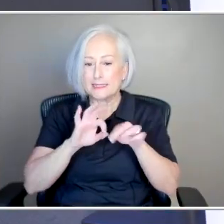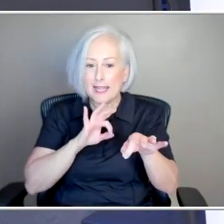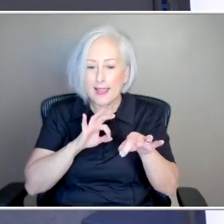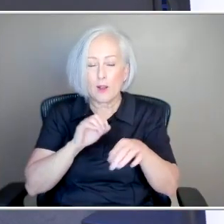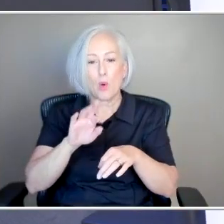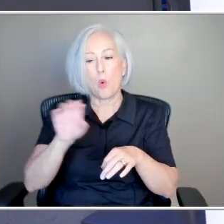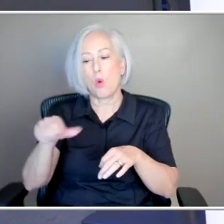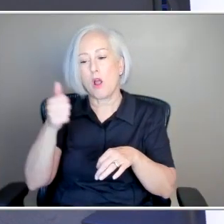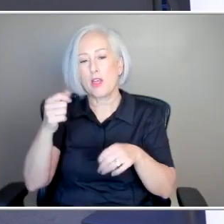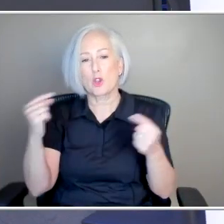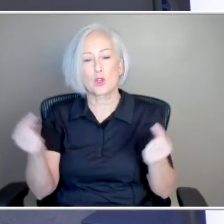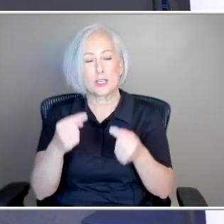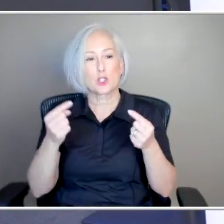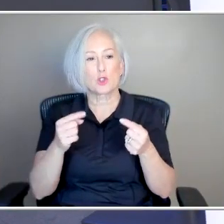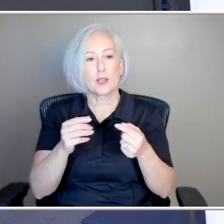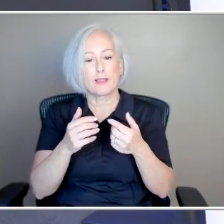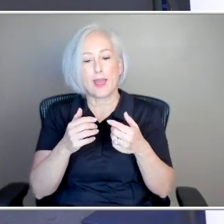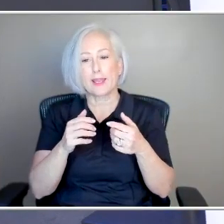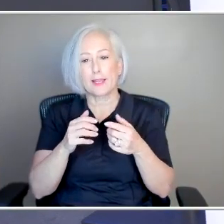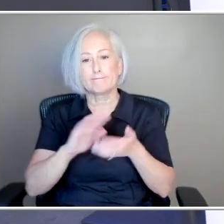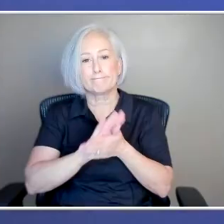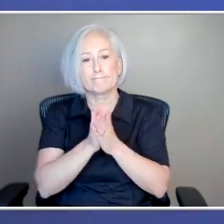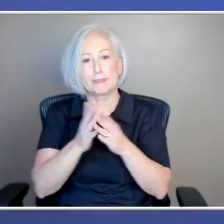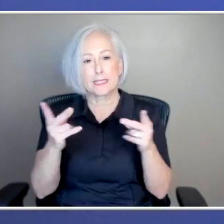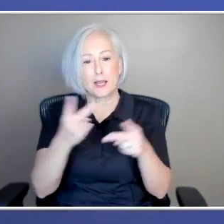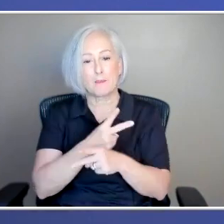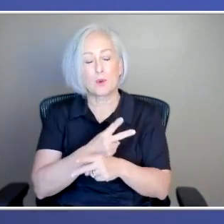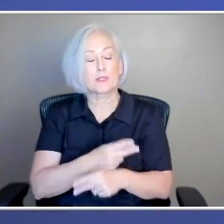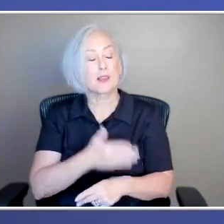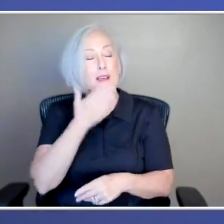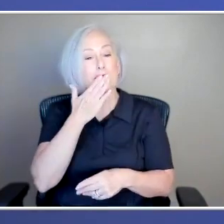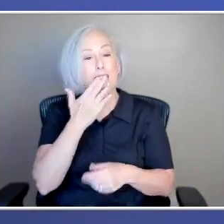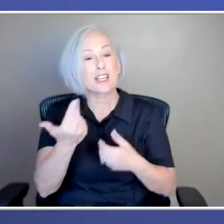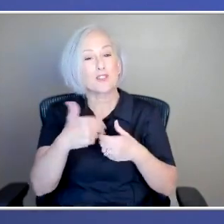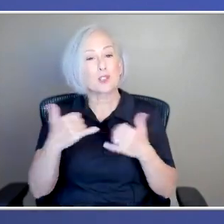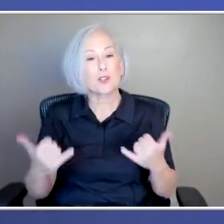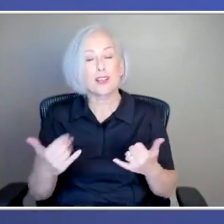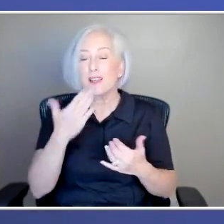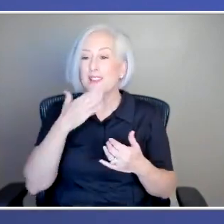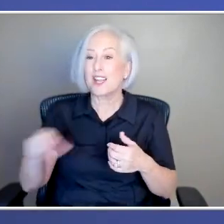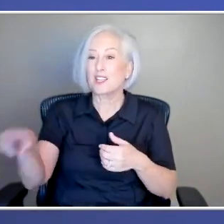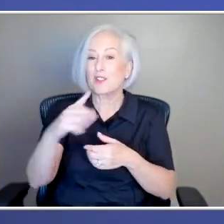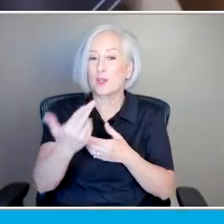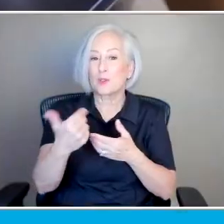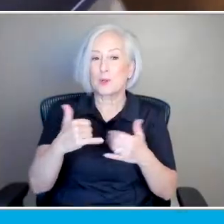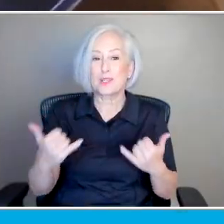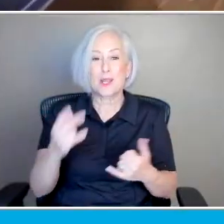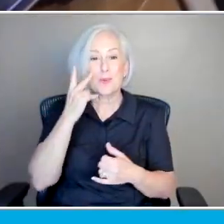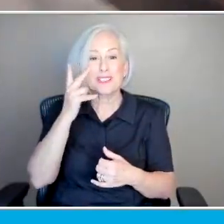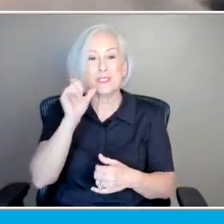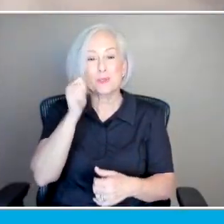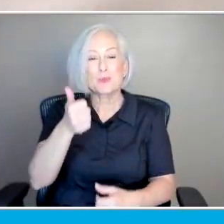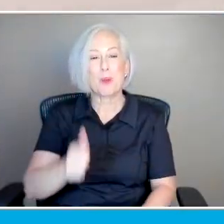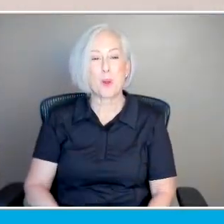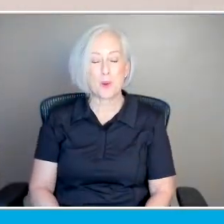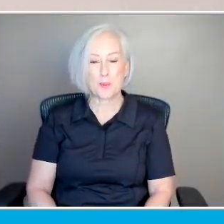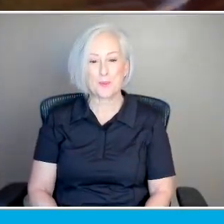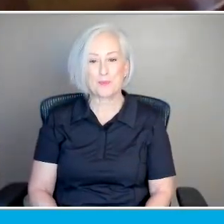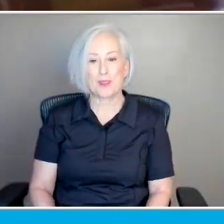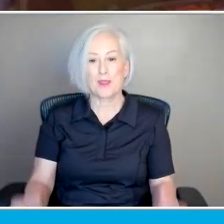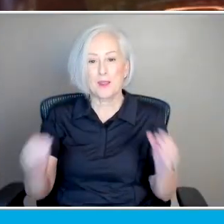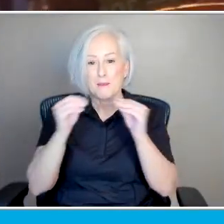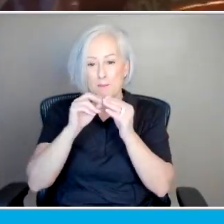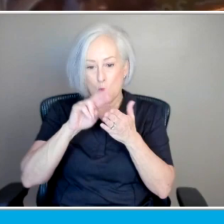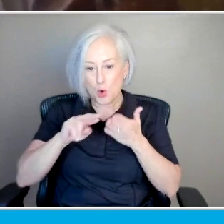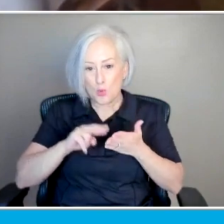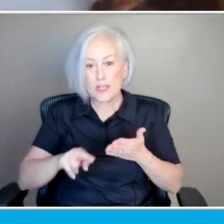so much for being with us today. Great insight, great advice. And thanks to all of our viewers and your questions today. We'll see you back here tomorrow. More research than ever is happening